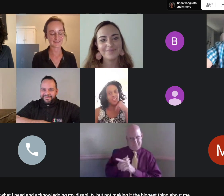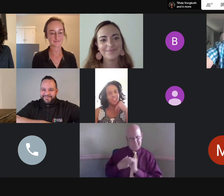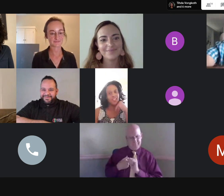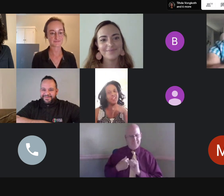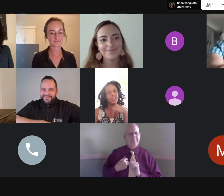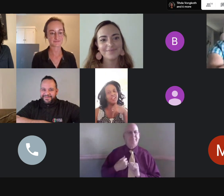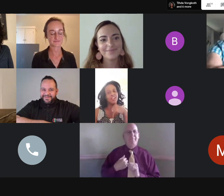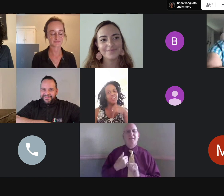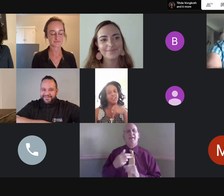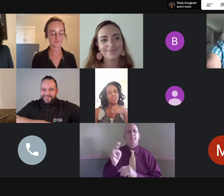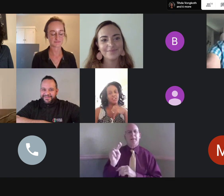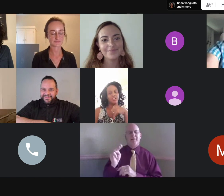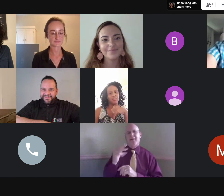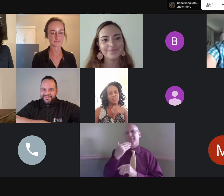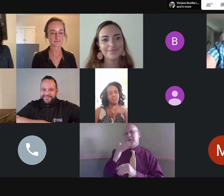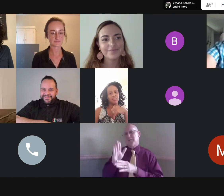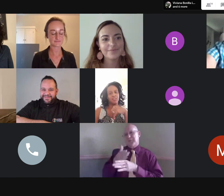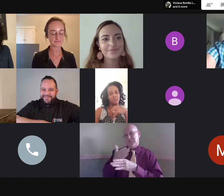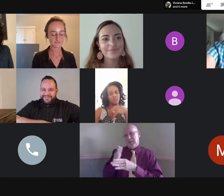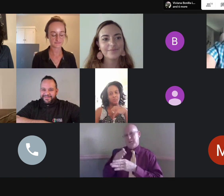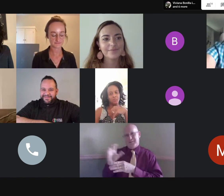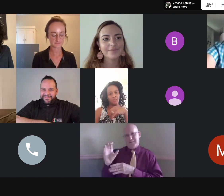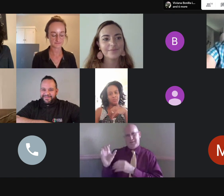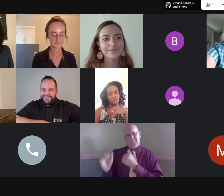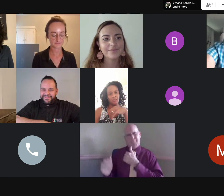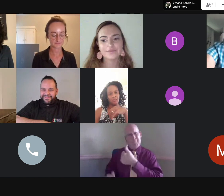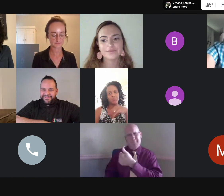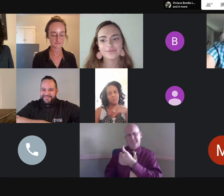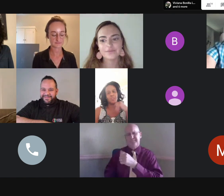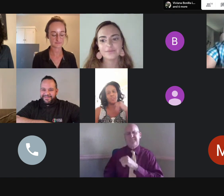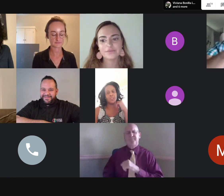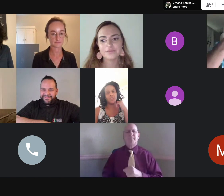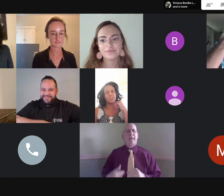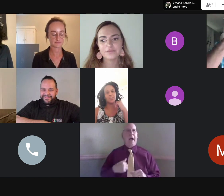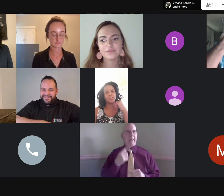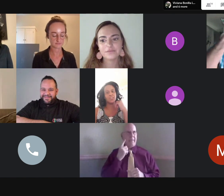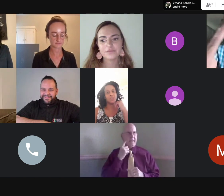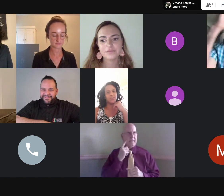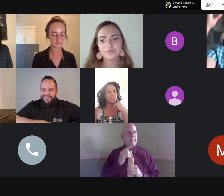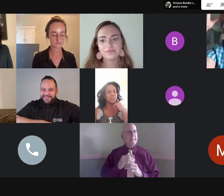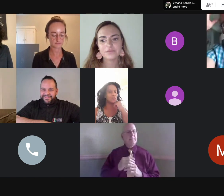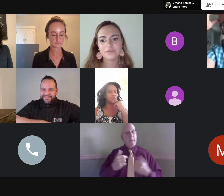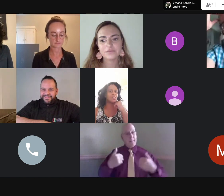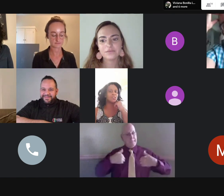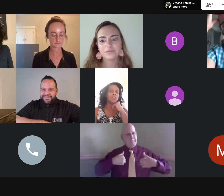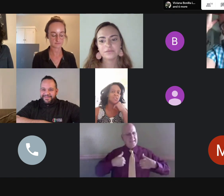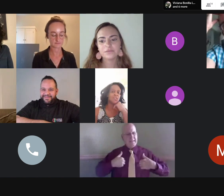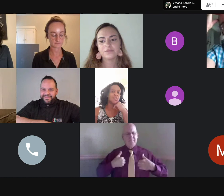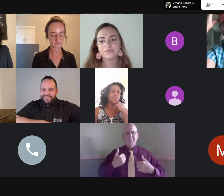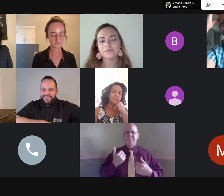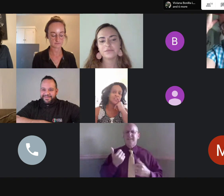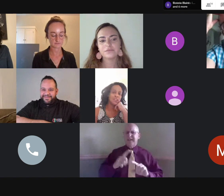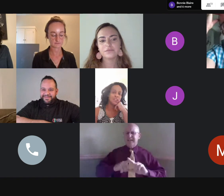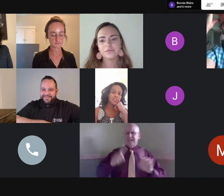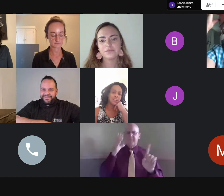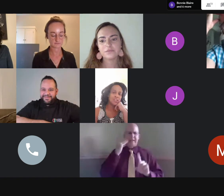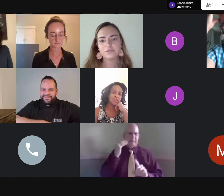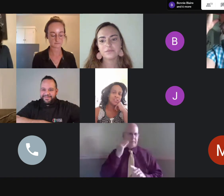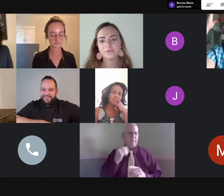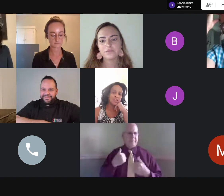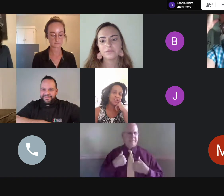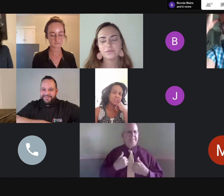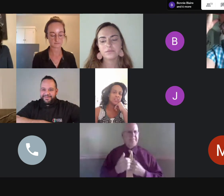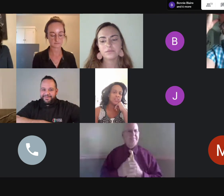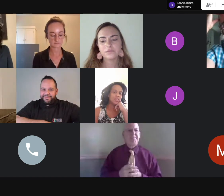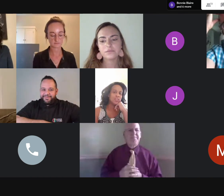thank you for sharing that, Katerina. So I think for me it was a little bit different. So